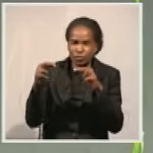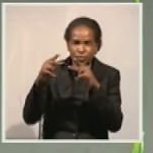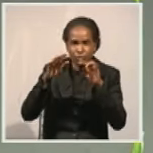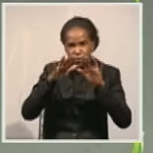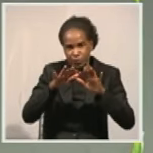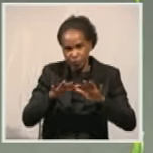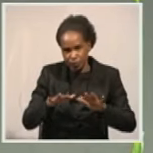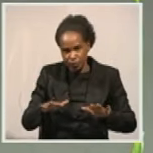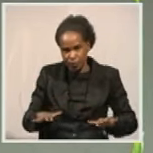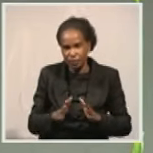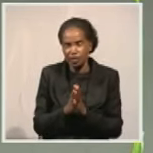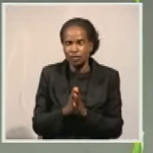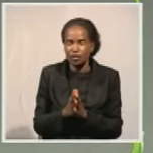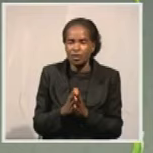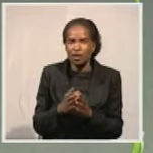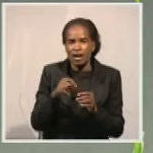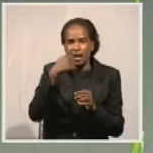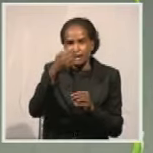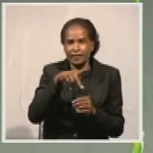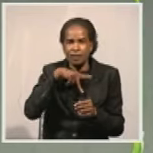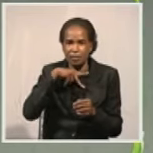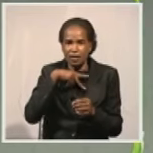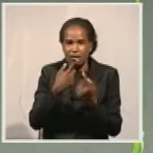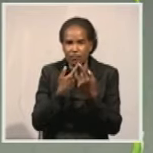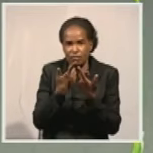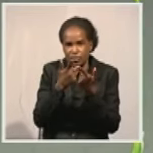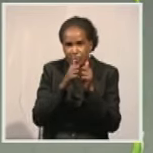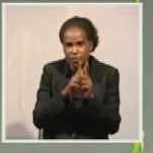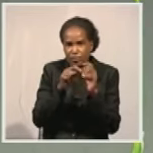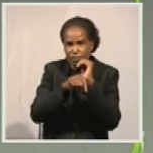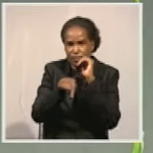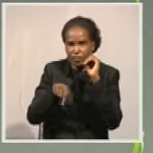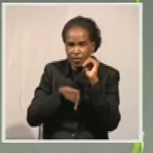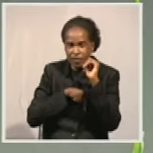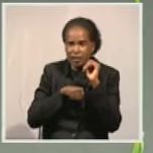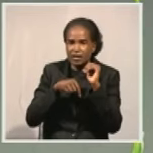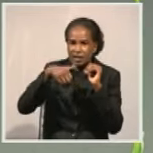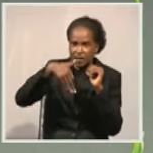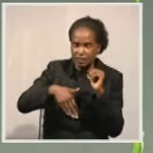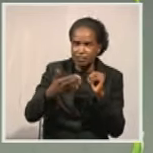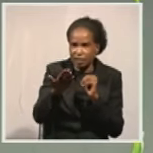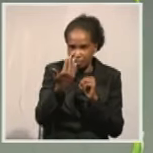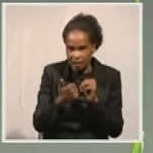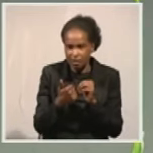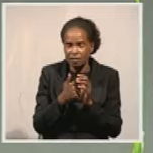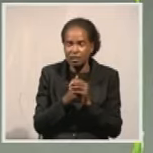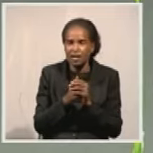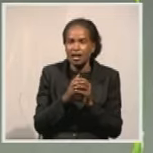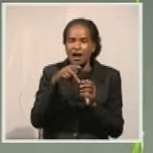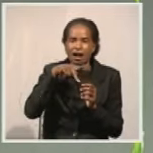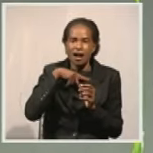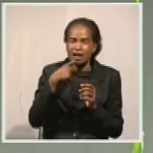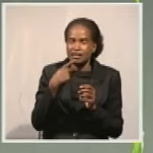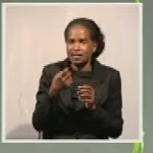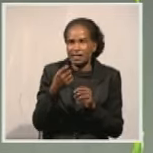they were called in, they were requested, and they asked that we should be given